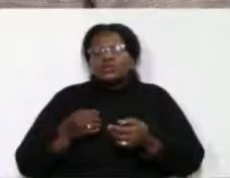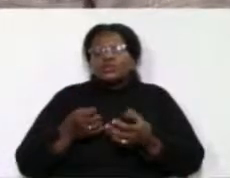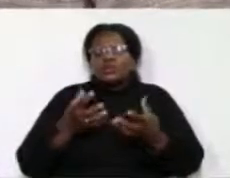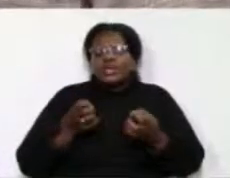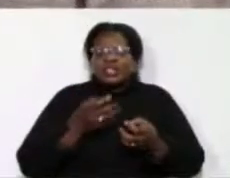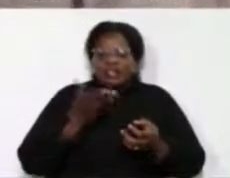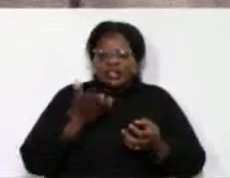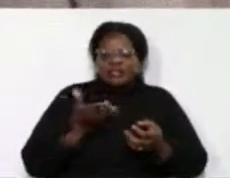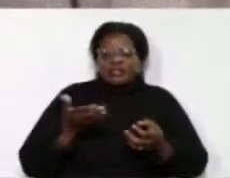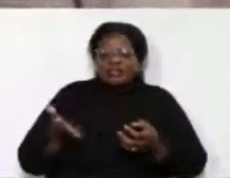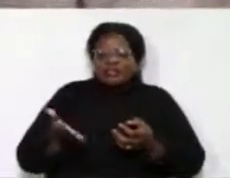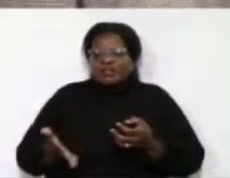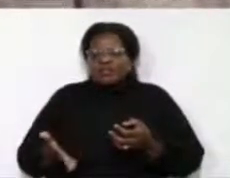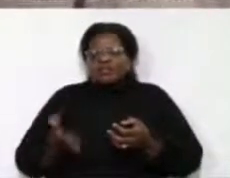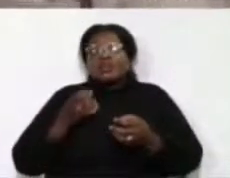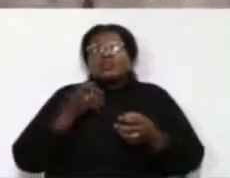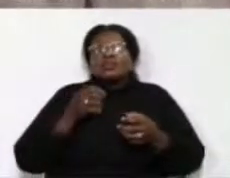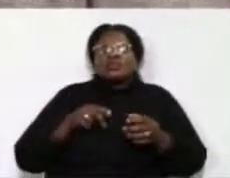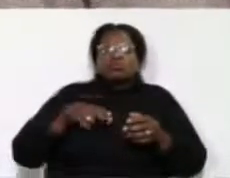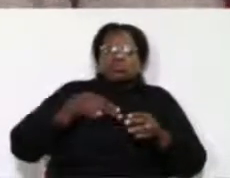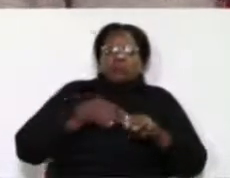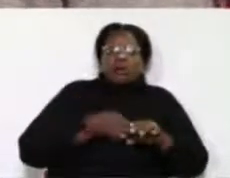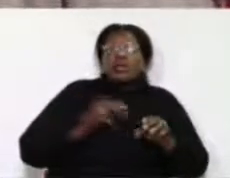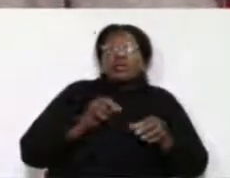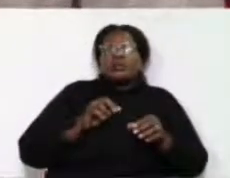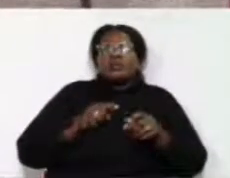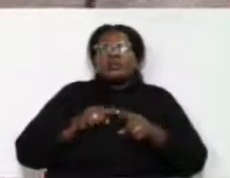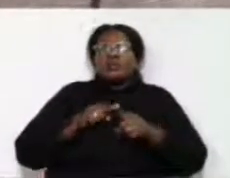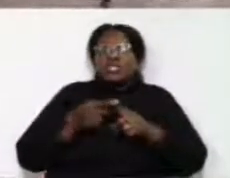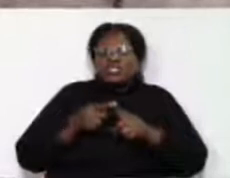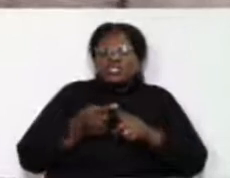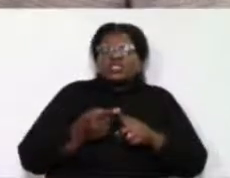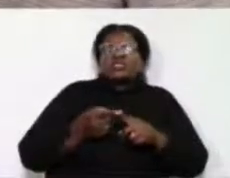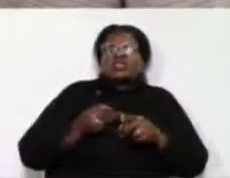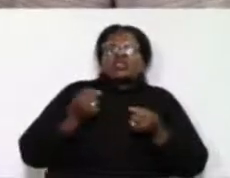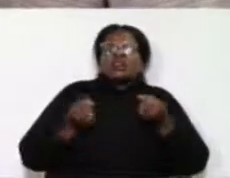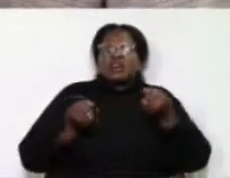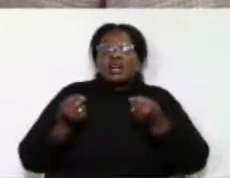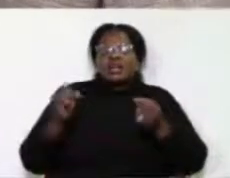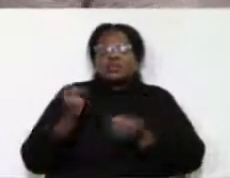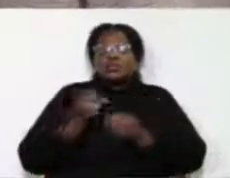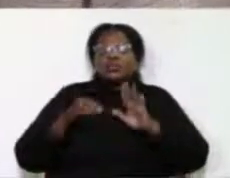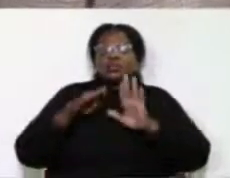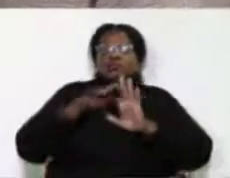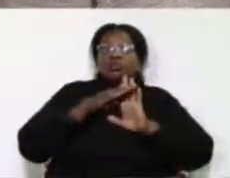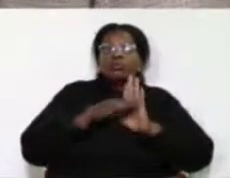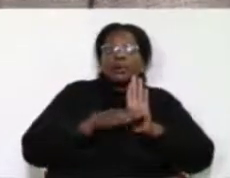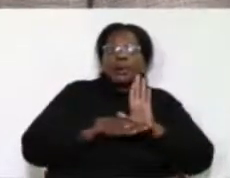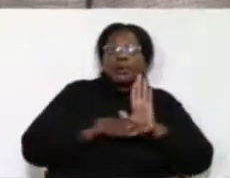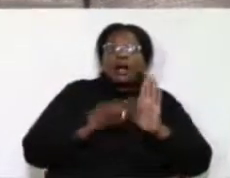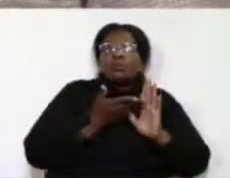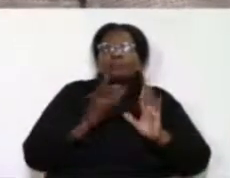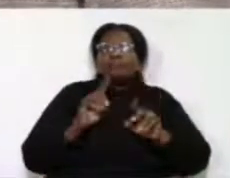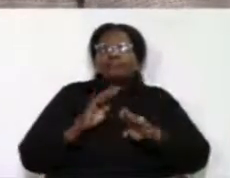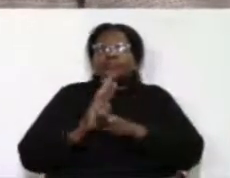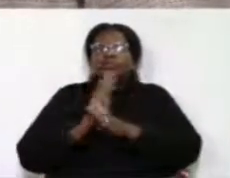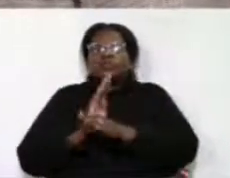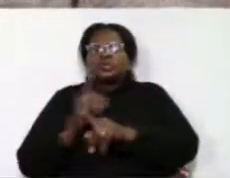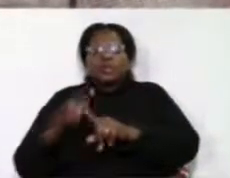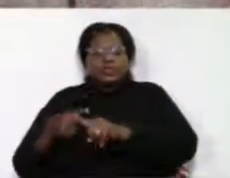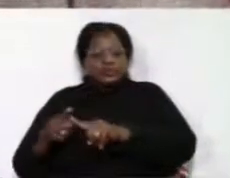fuel. There's maintenance on your car. All of those things there. I couldn't list them all because every business is different, and every business